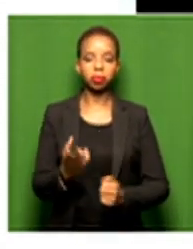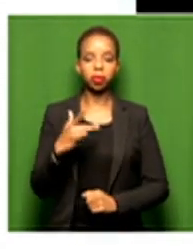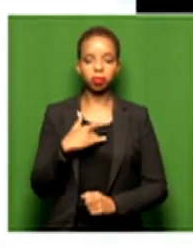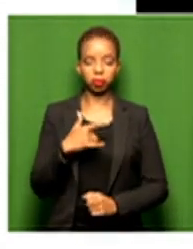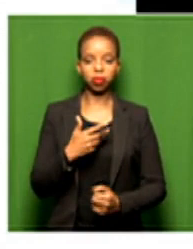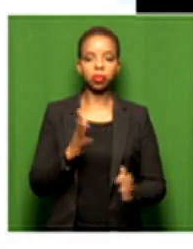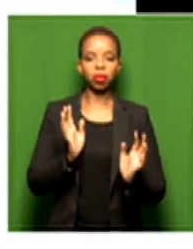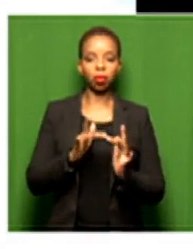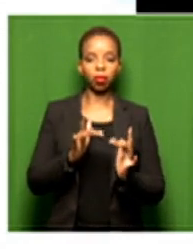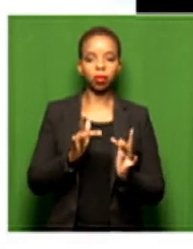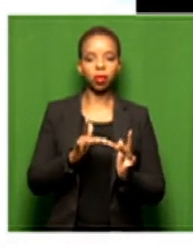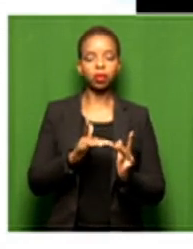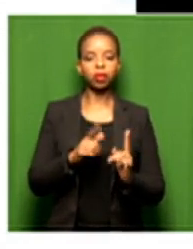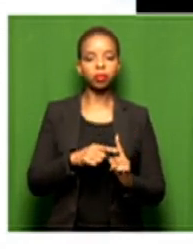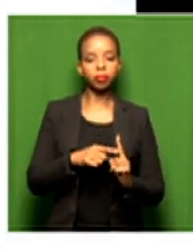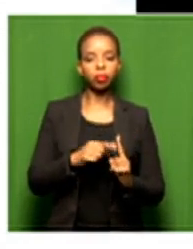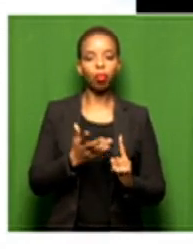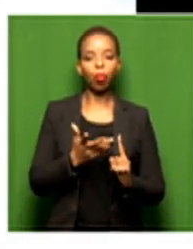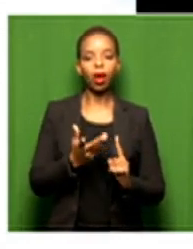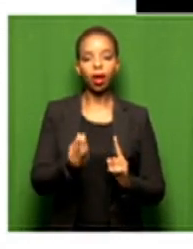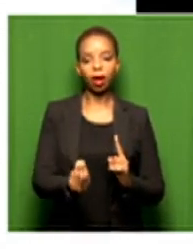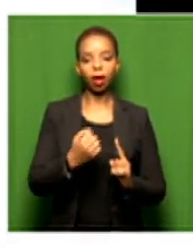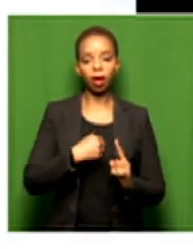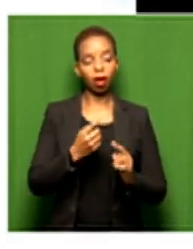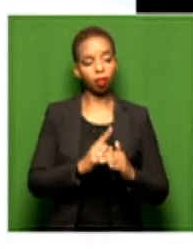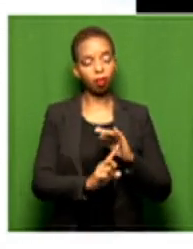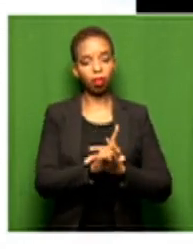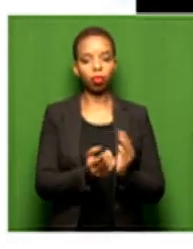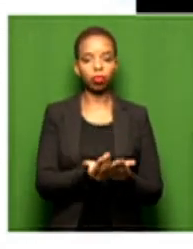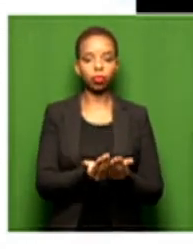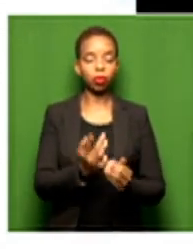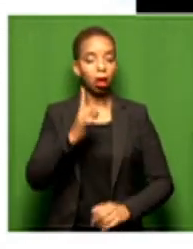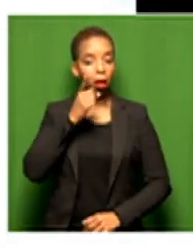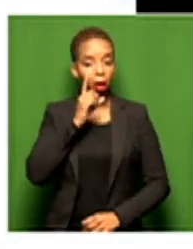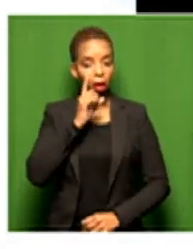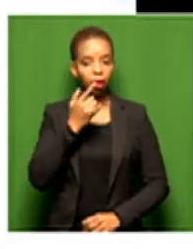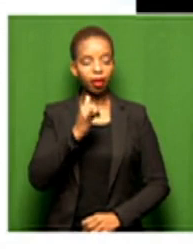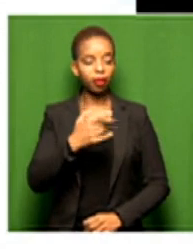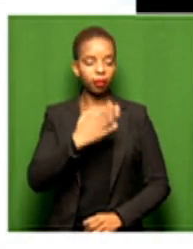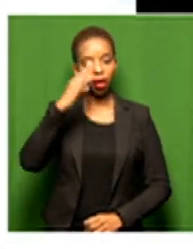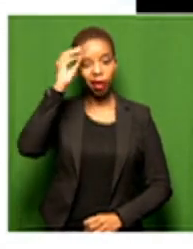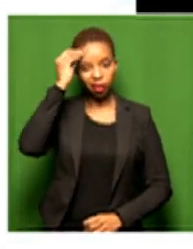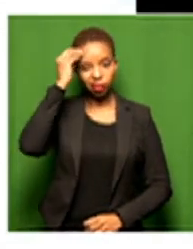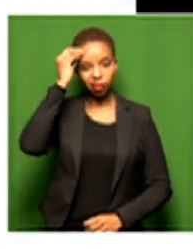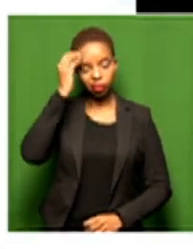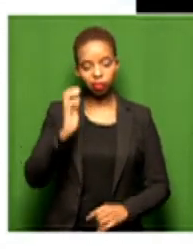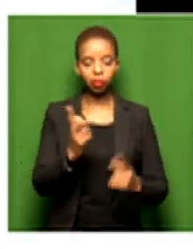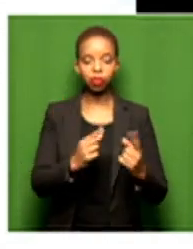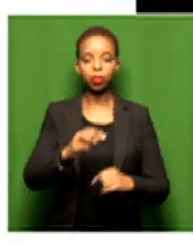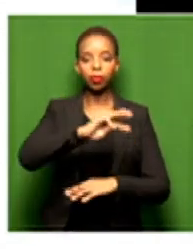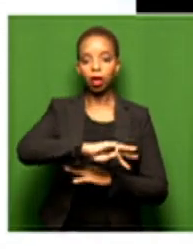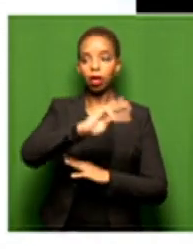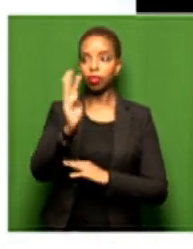Rallim, which is where my son goes to school, and see if they would be interested in doing the